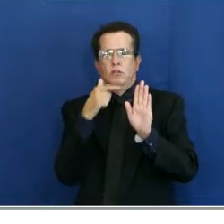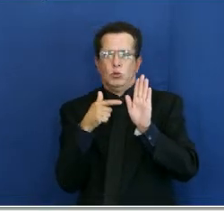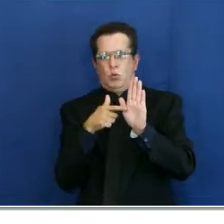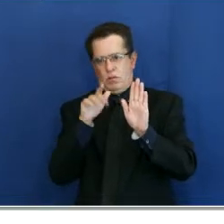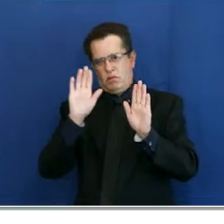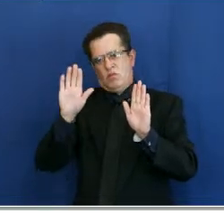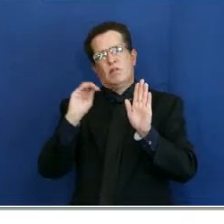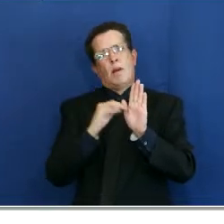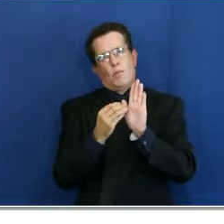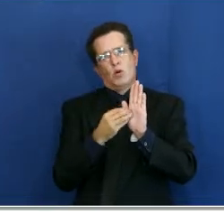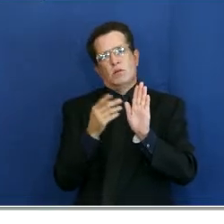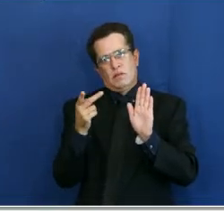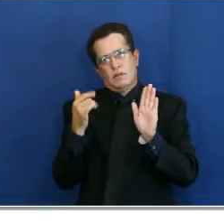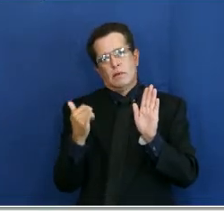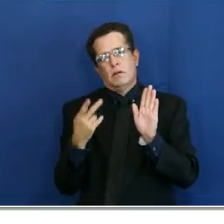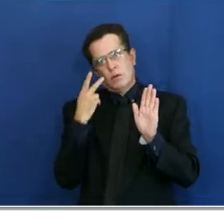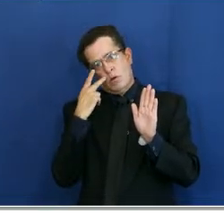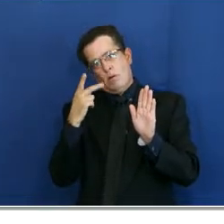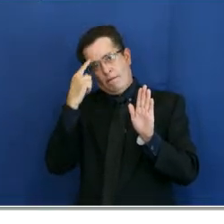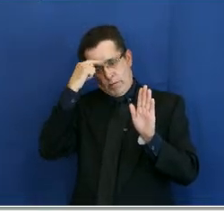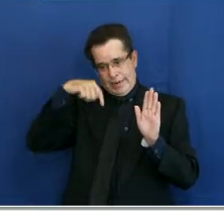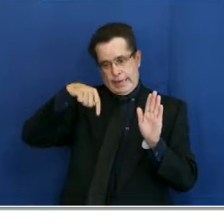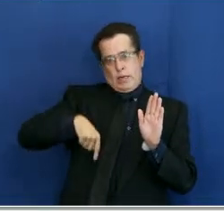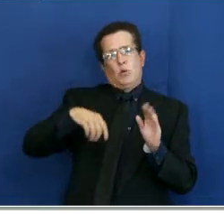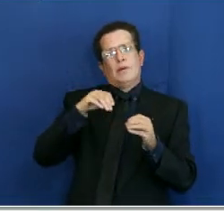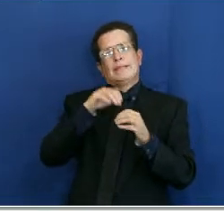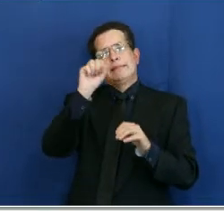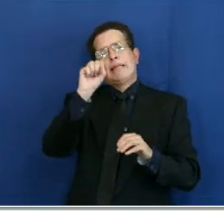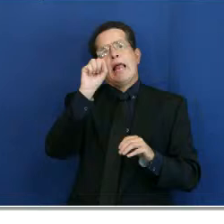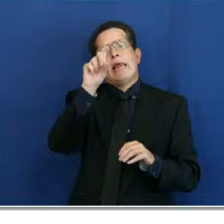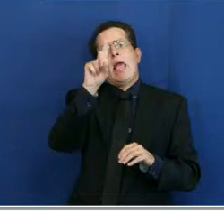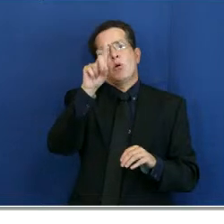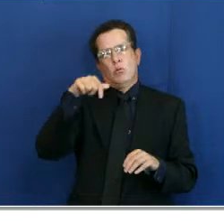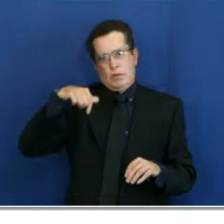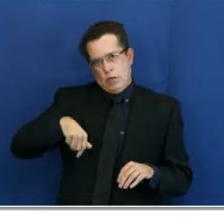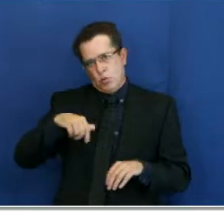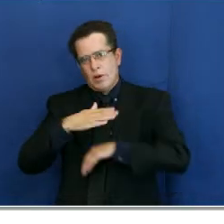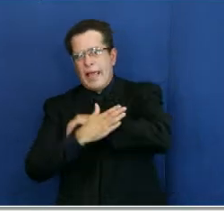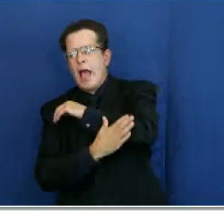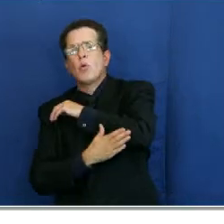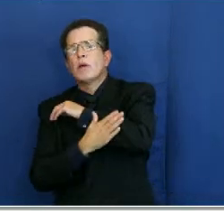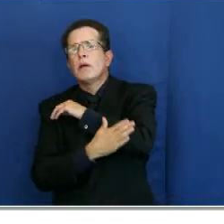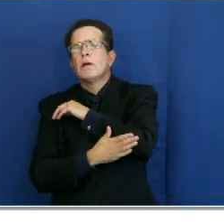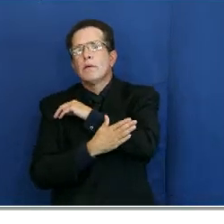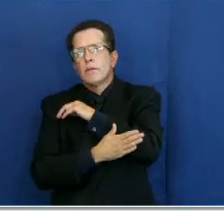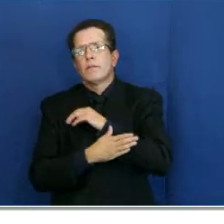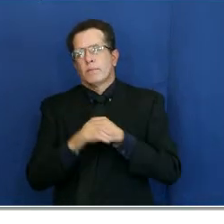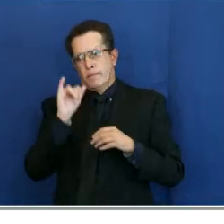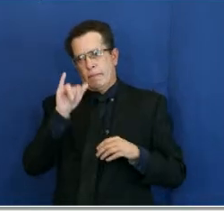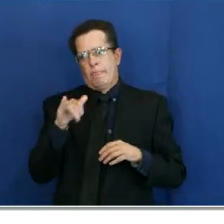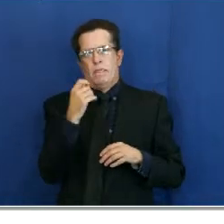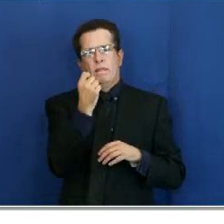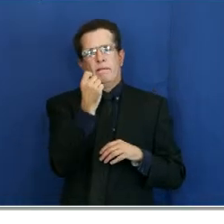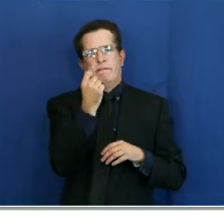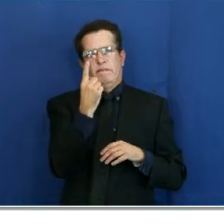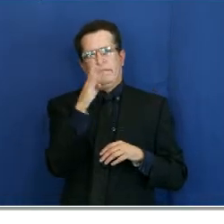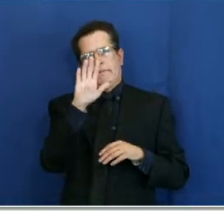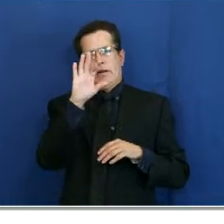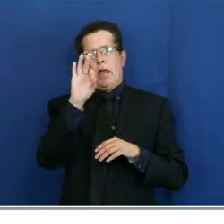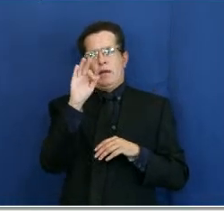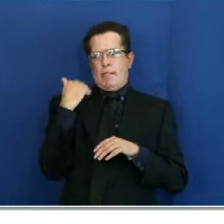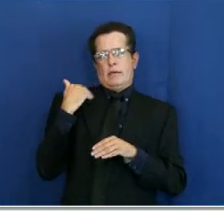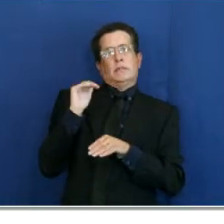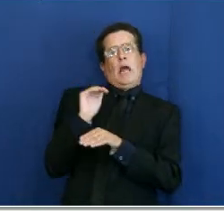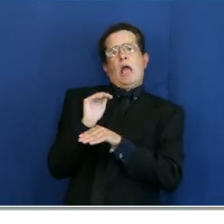slide. Today's statistics for San Diego County are from reports as of 11:59